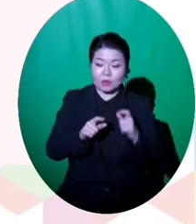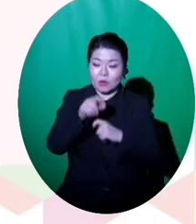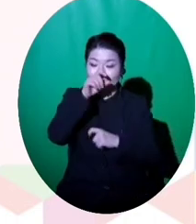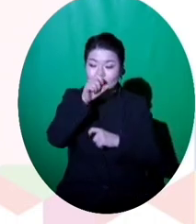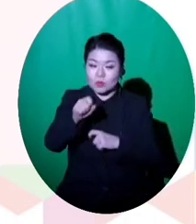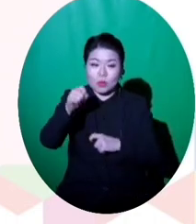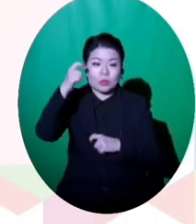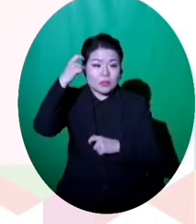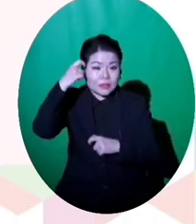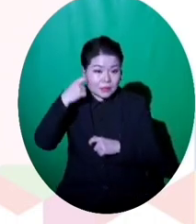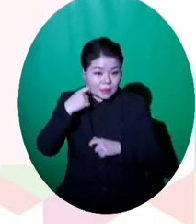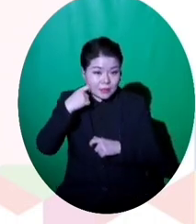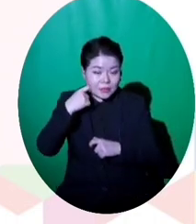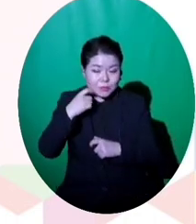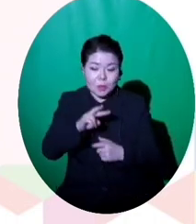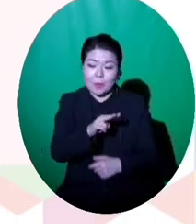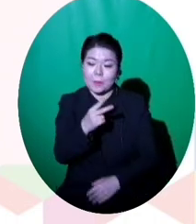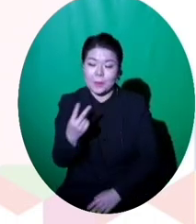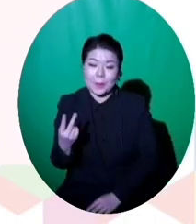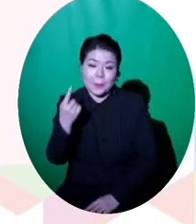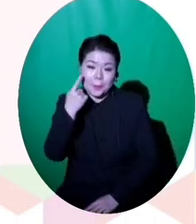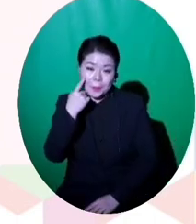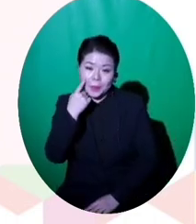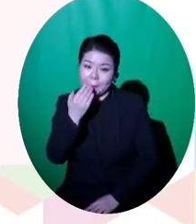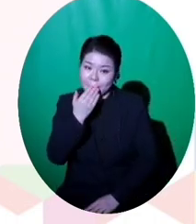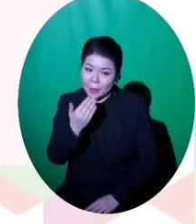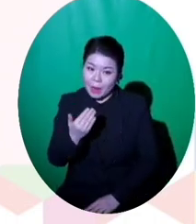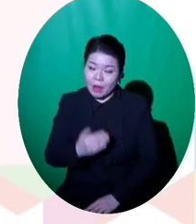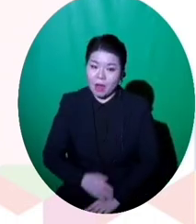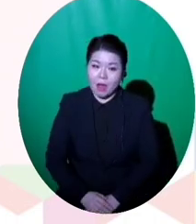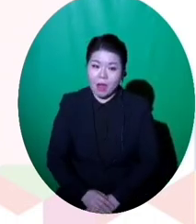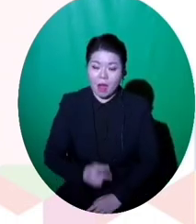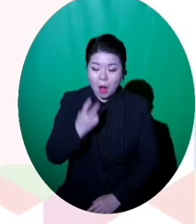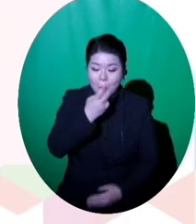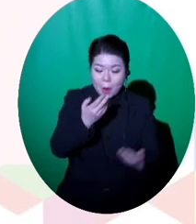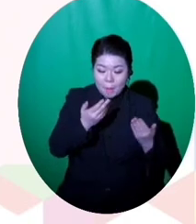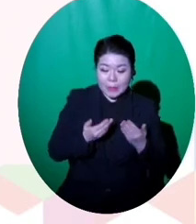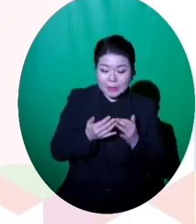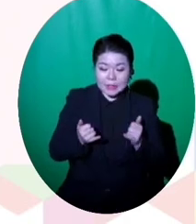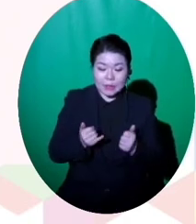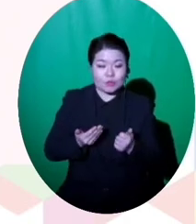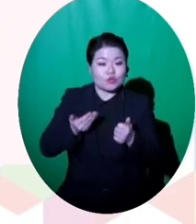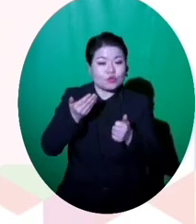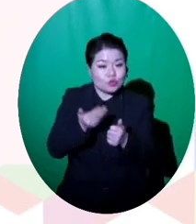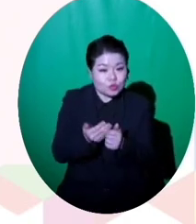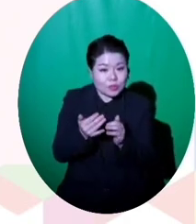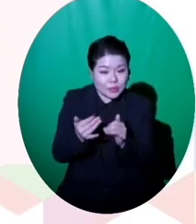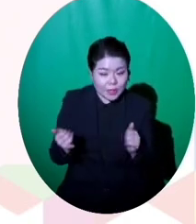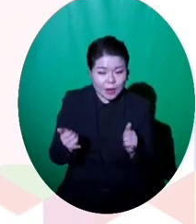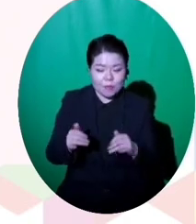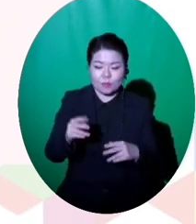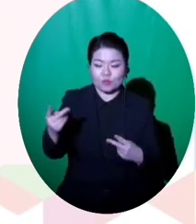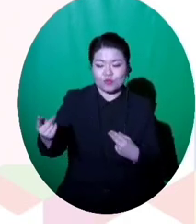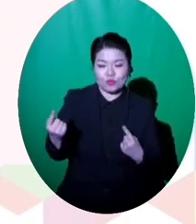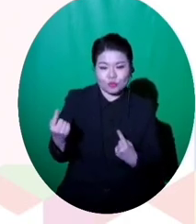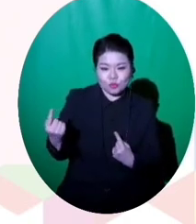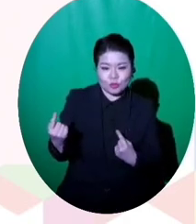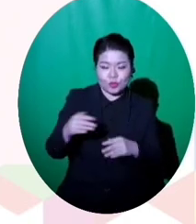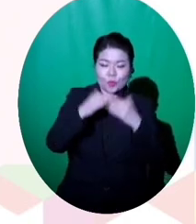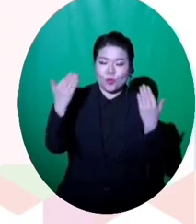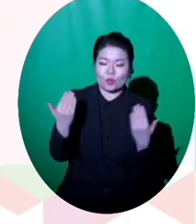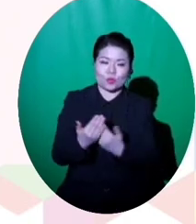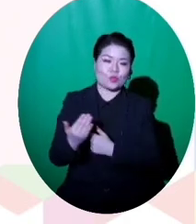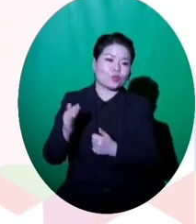And I conclude by asking the initial question, which is the how can we degrow the abuse of